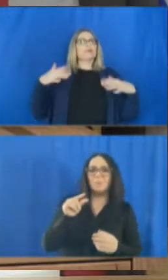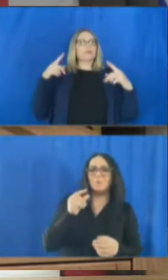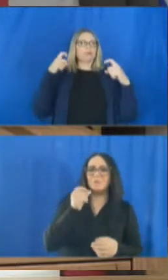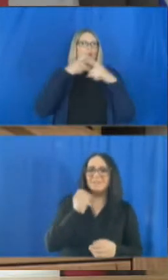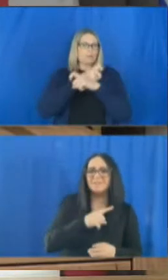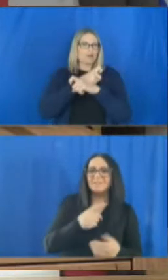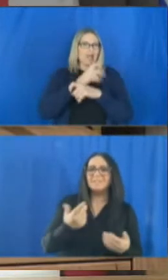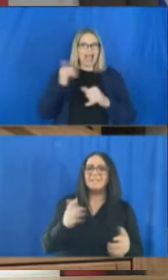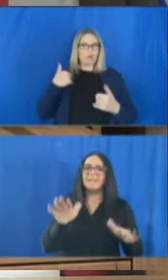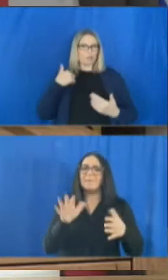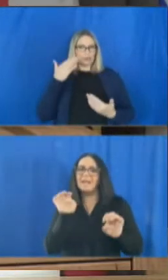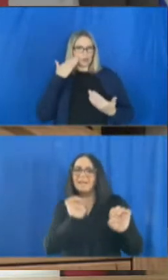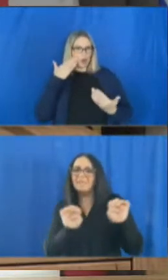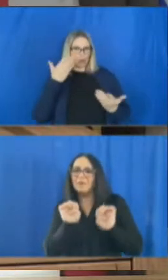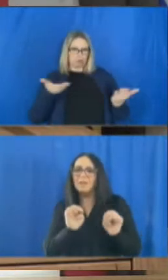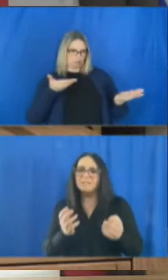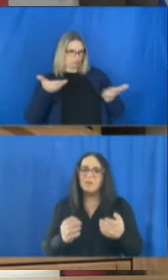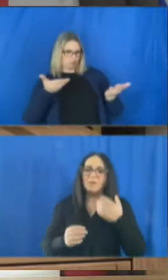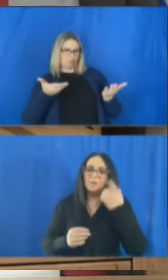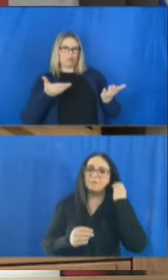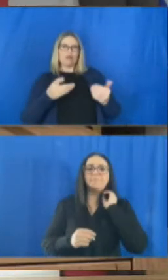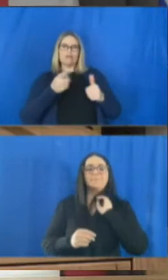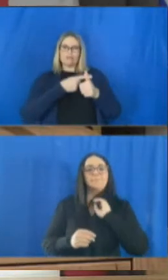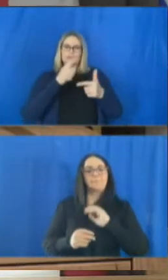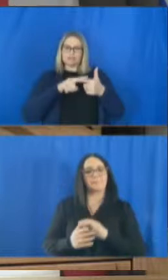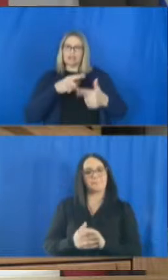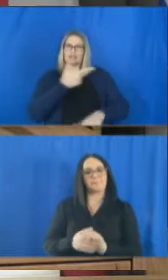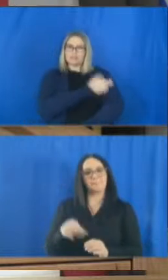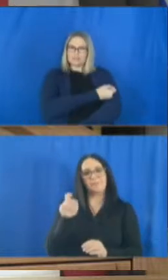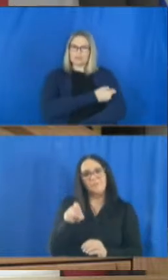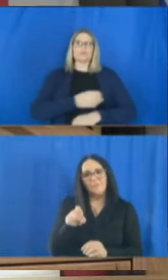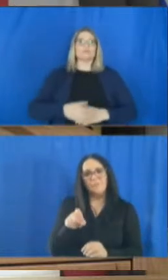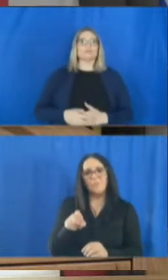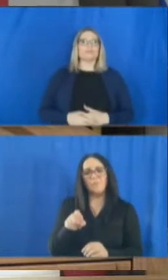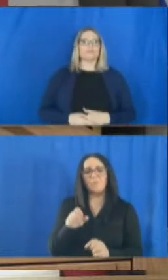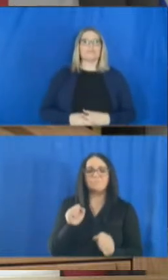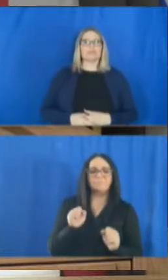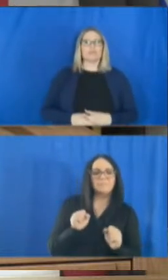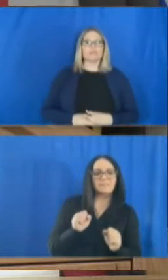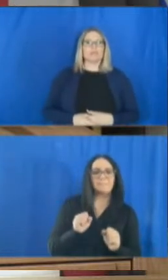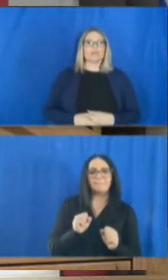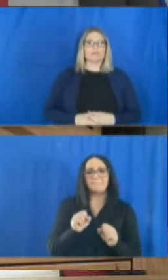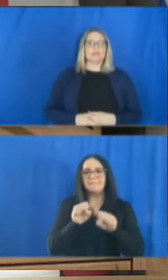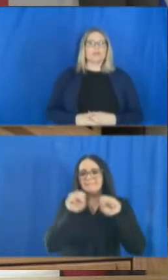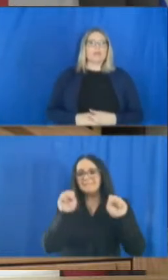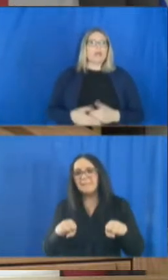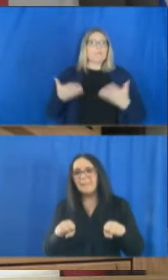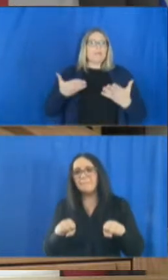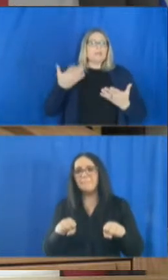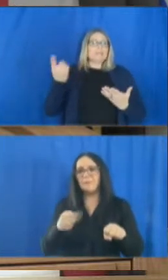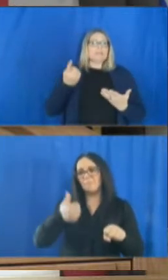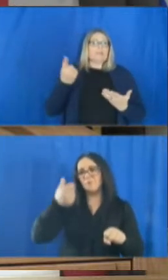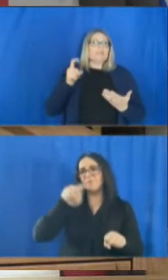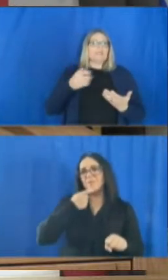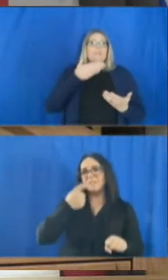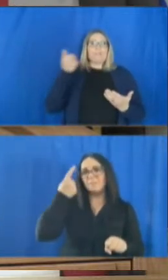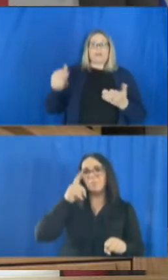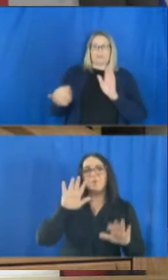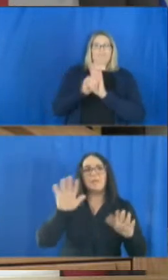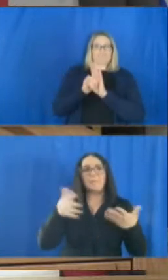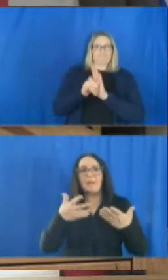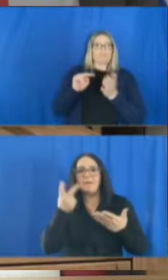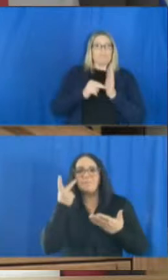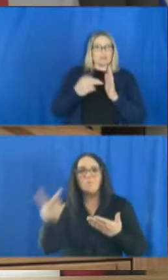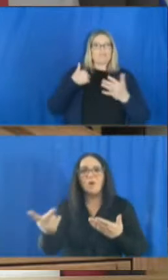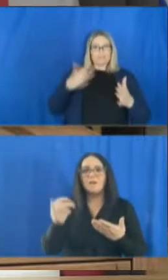consider, and there are many times, I will talk about things we're considering as part of the discussion. I could